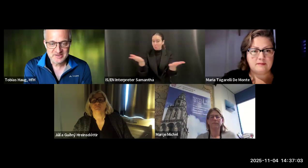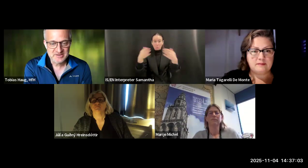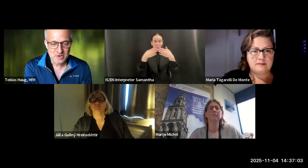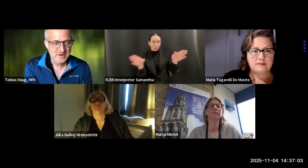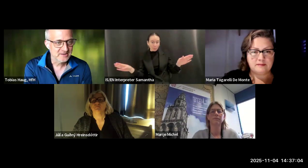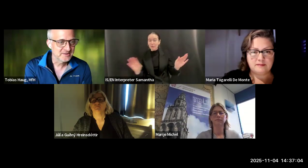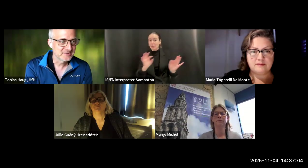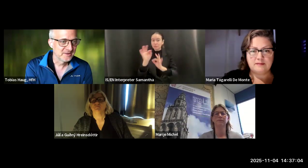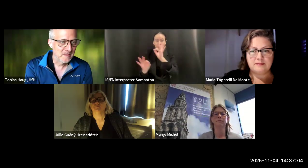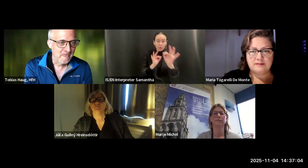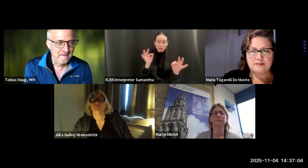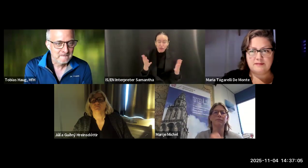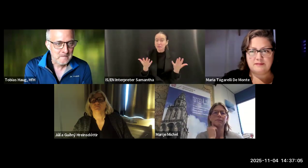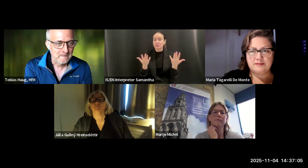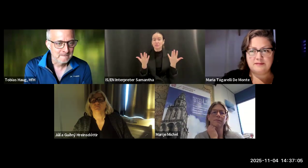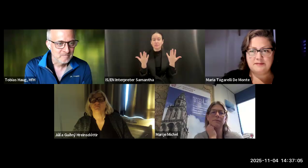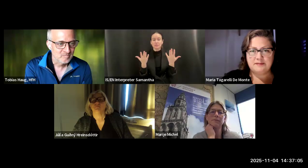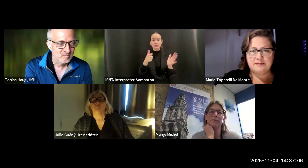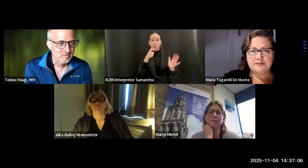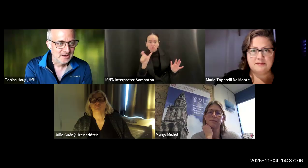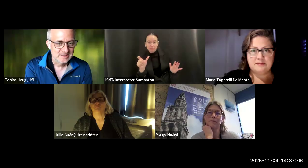for questions, comments.